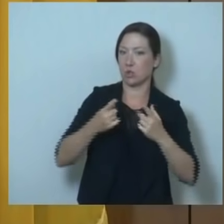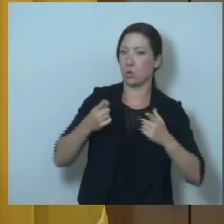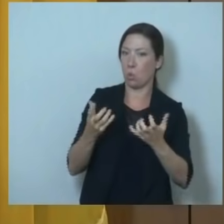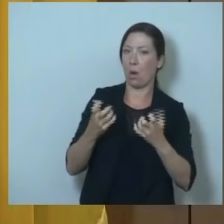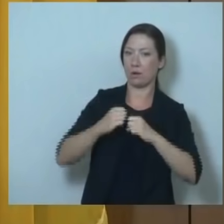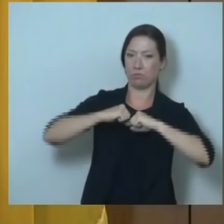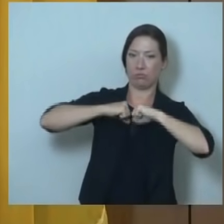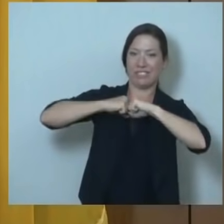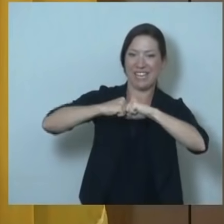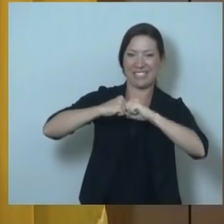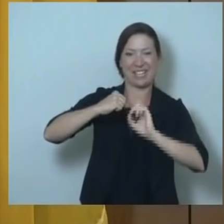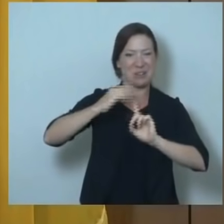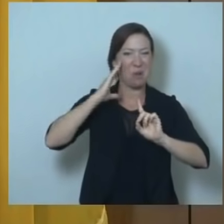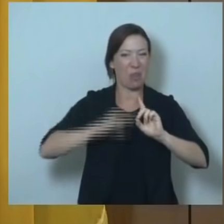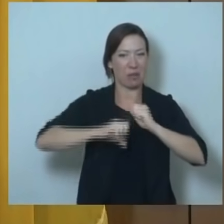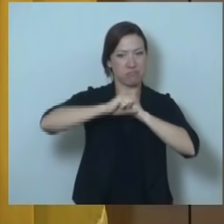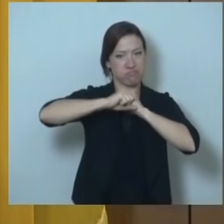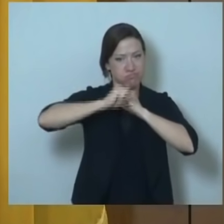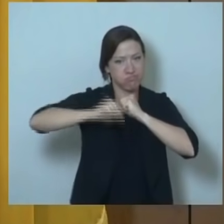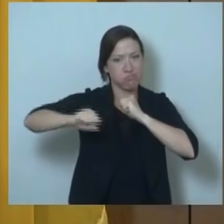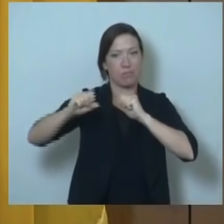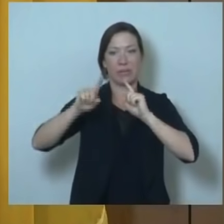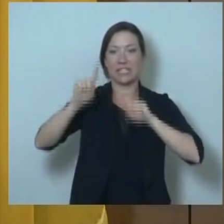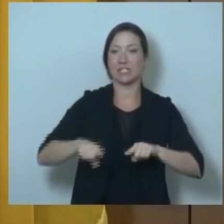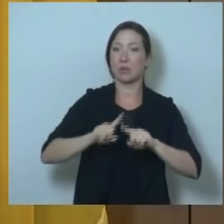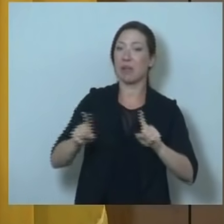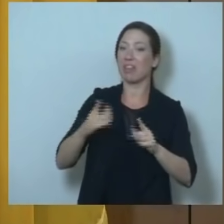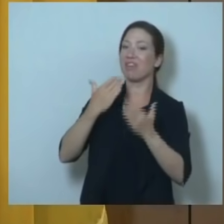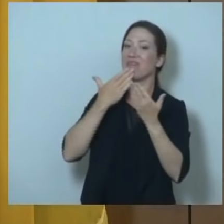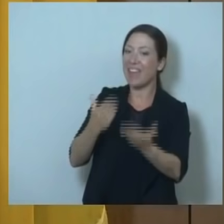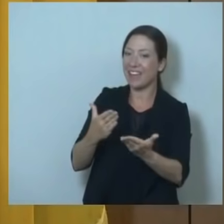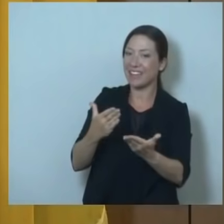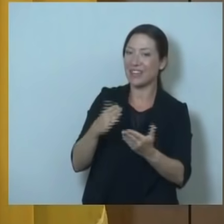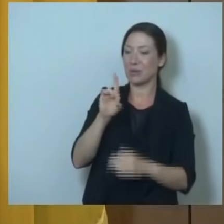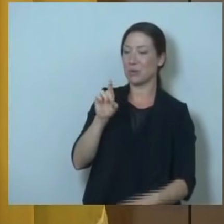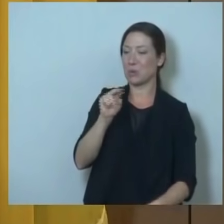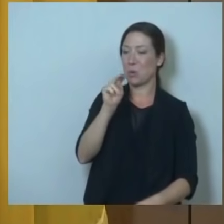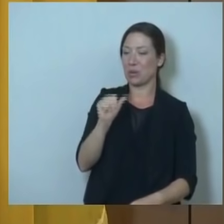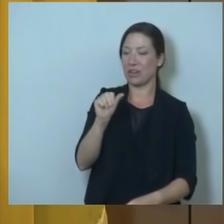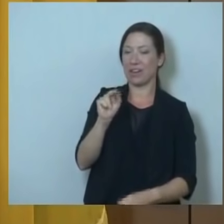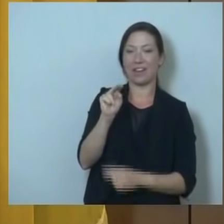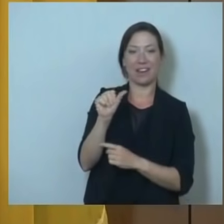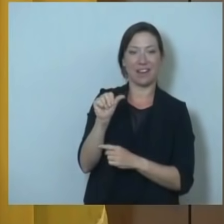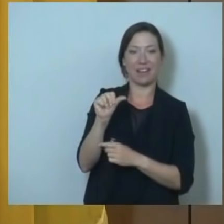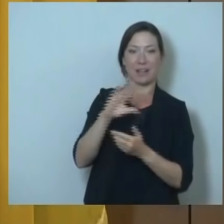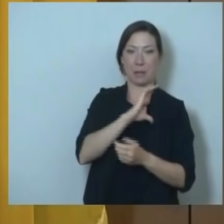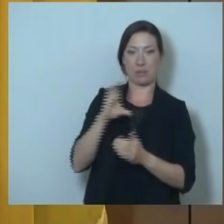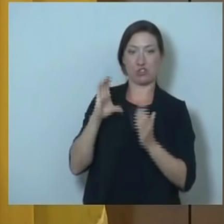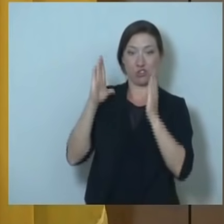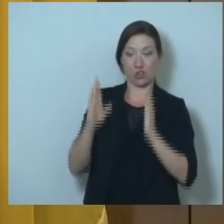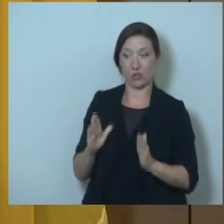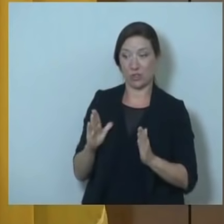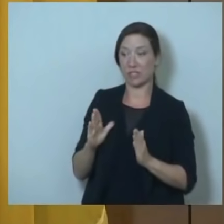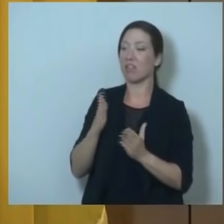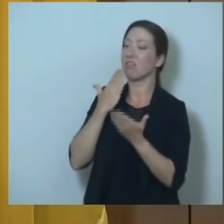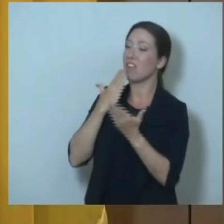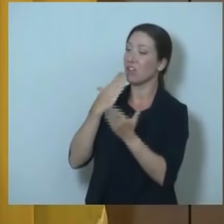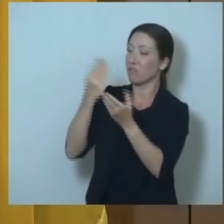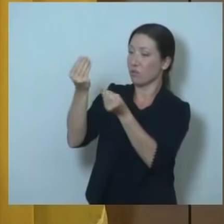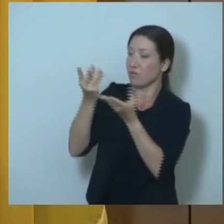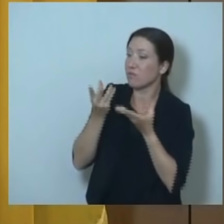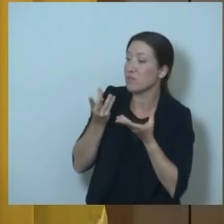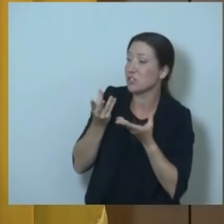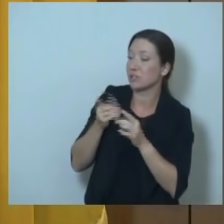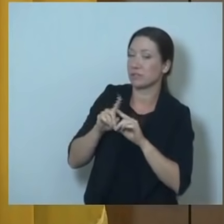long answer, but thank you to that community. Thank you to the Doña Ana commissioners, but it has to be consistent with the public health data, which